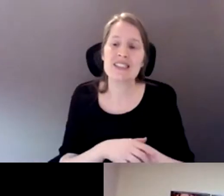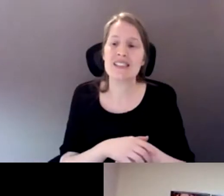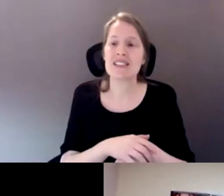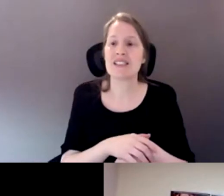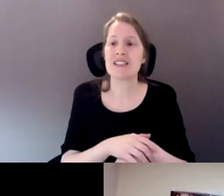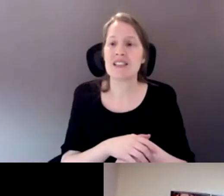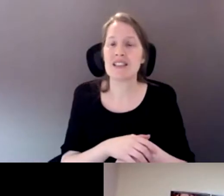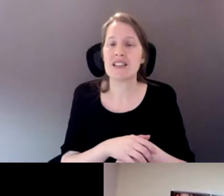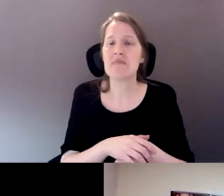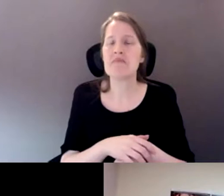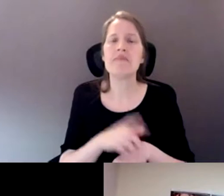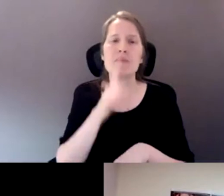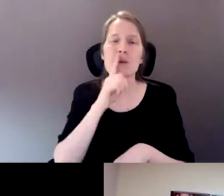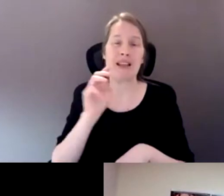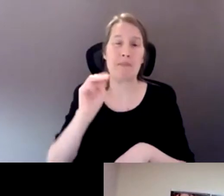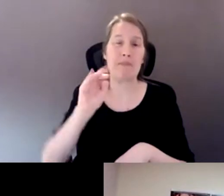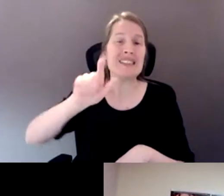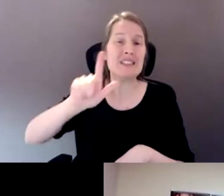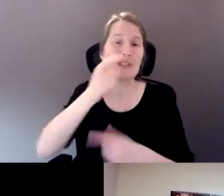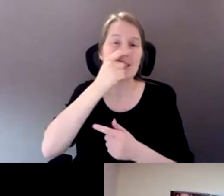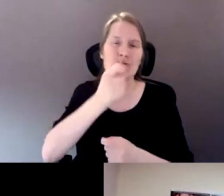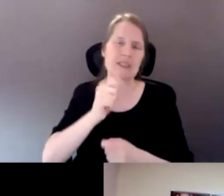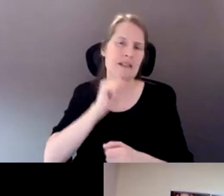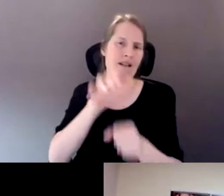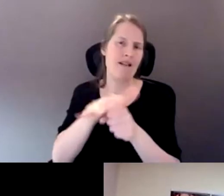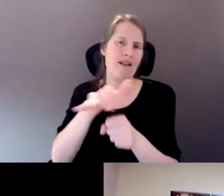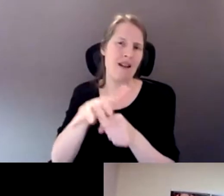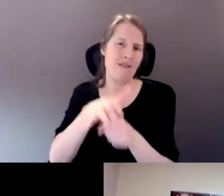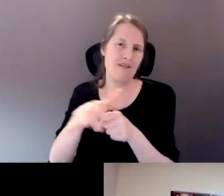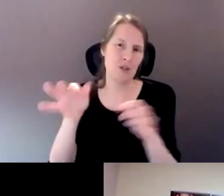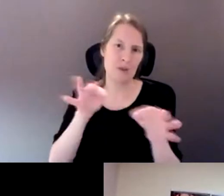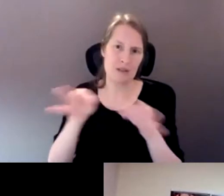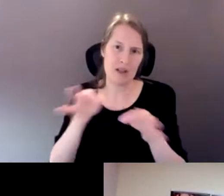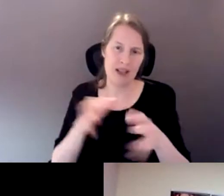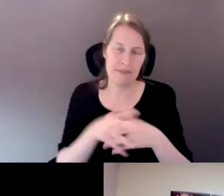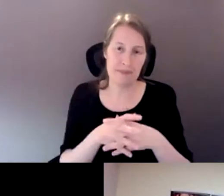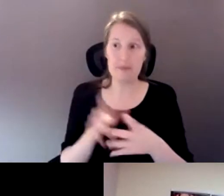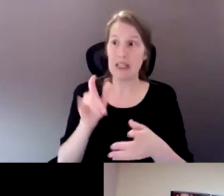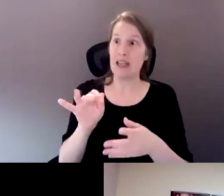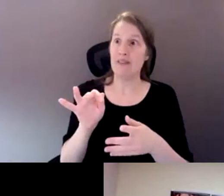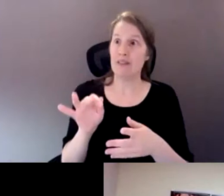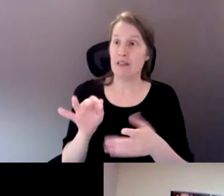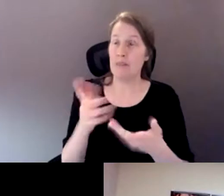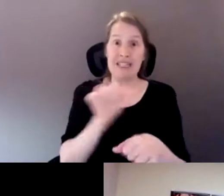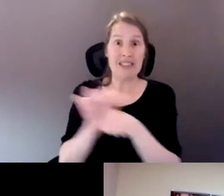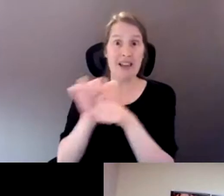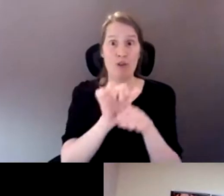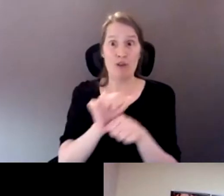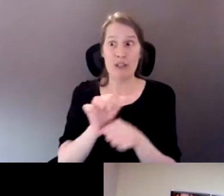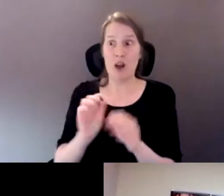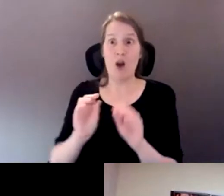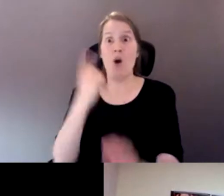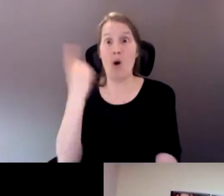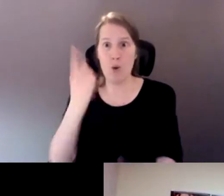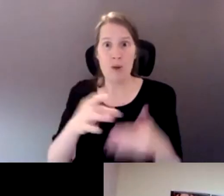interest is enough to explain why people do what they do, or there would have been that kind of enslavement and much